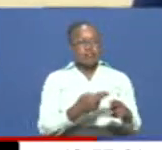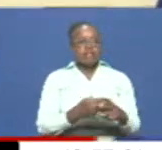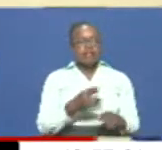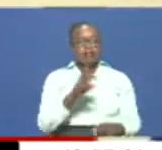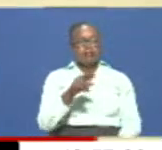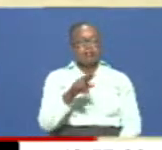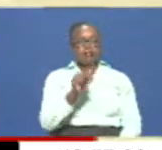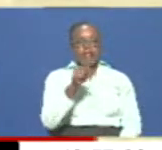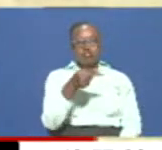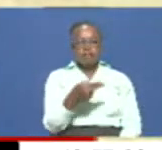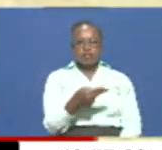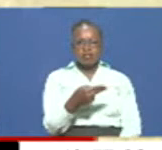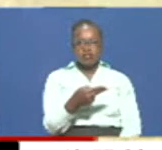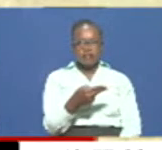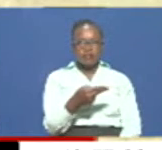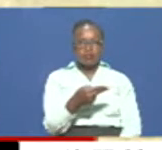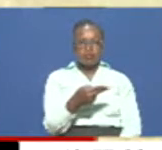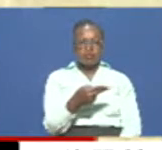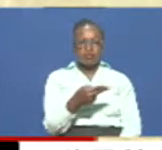I'm a